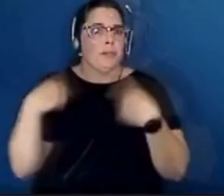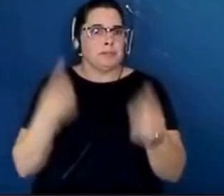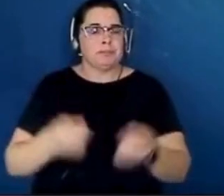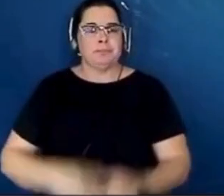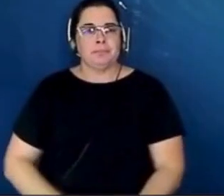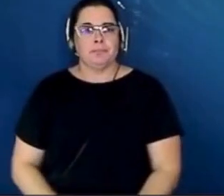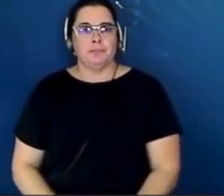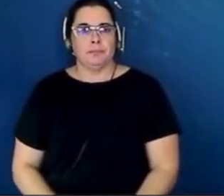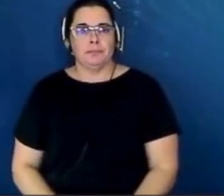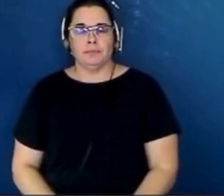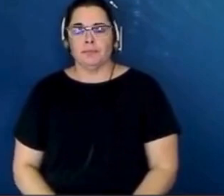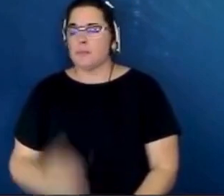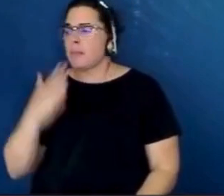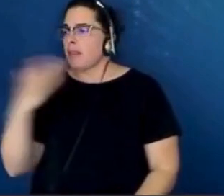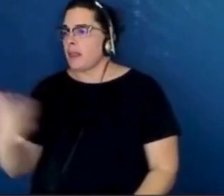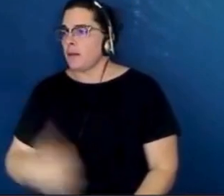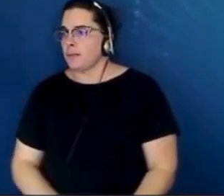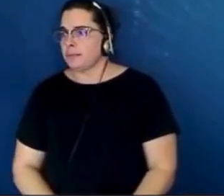Thank you.